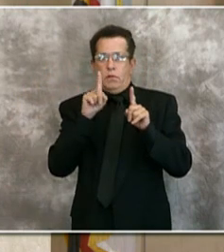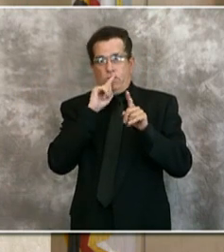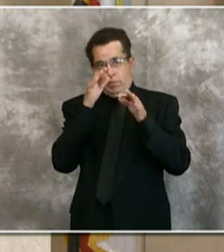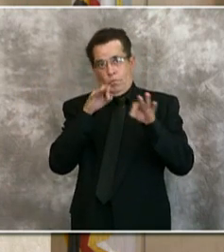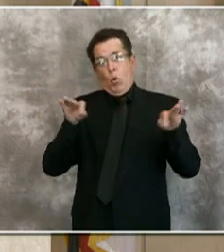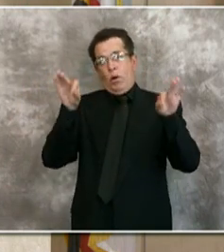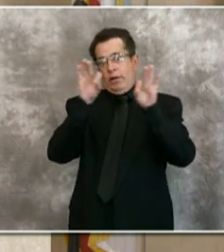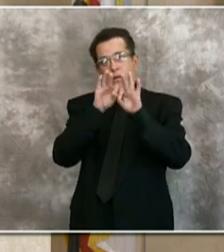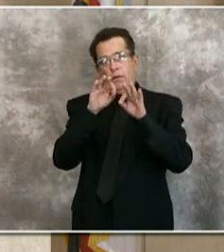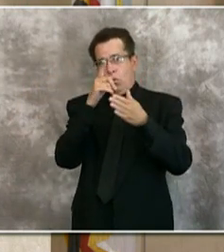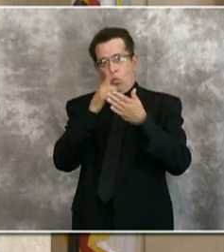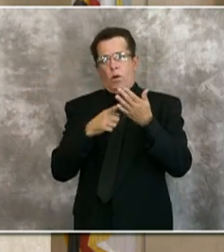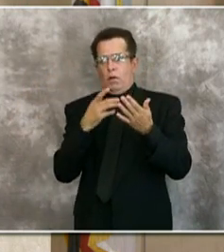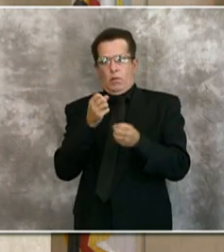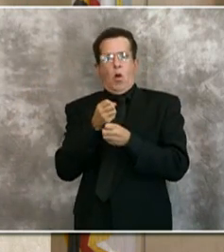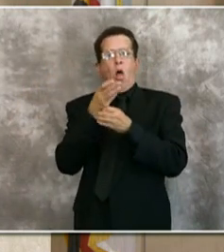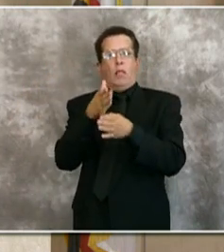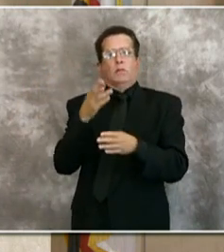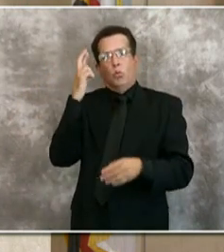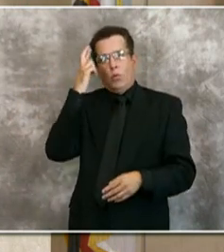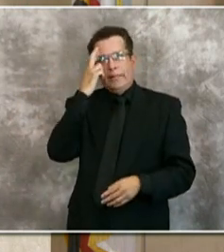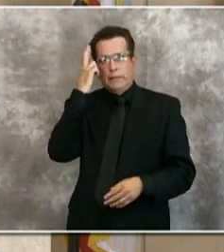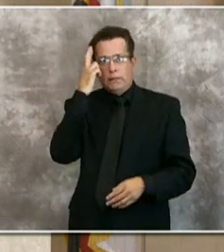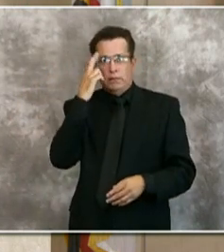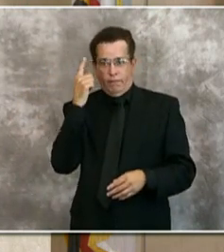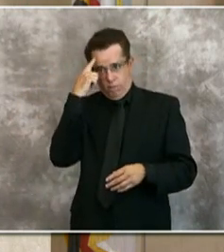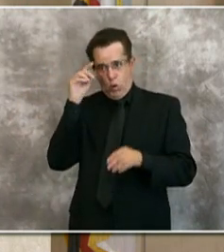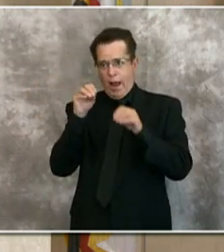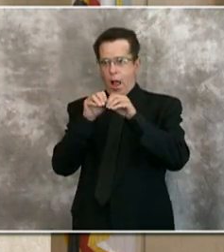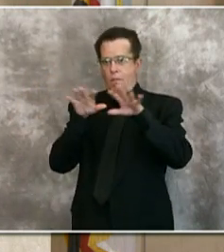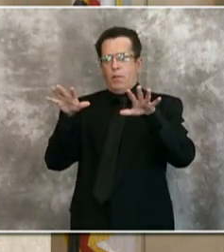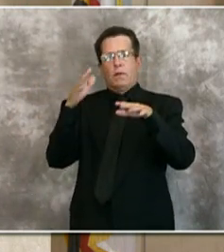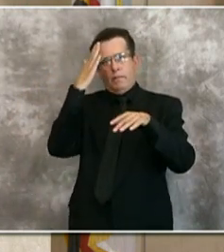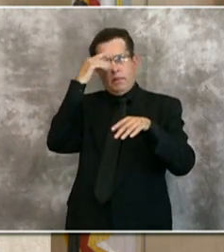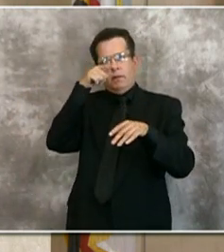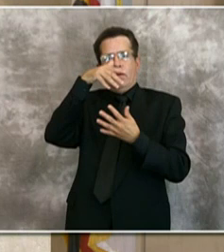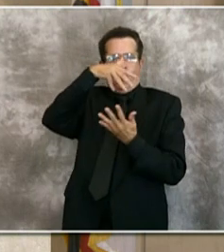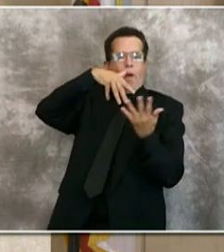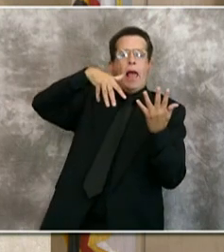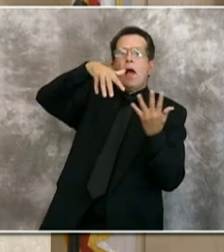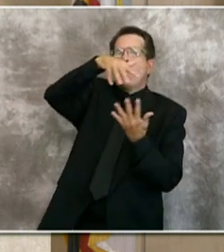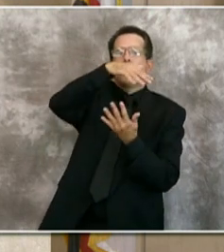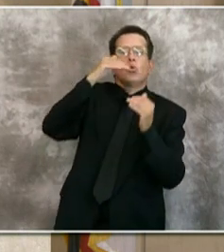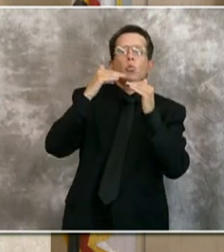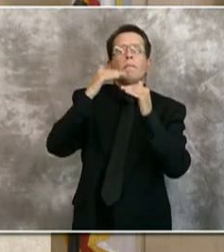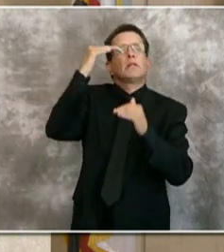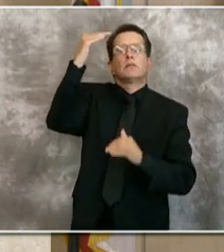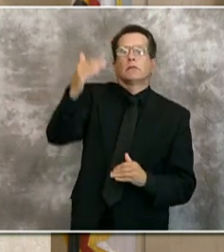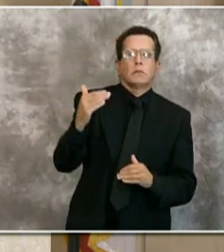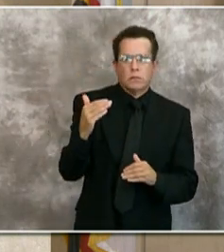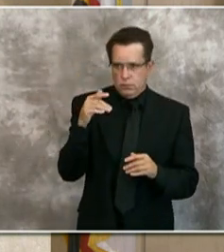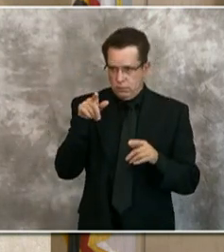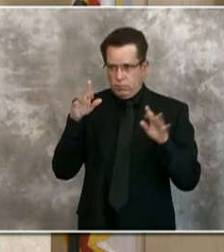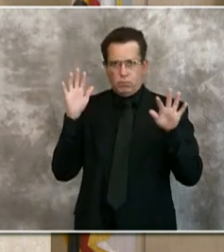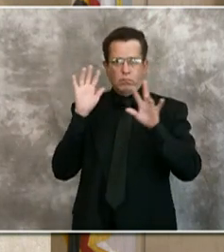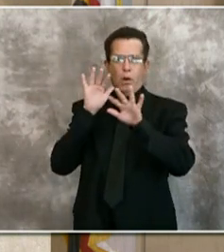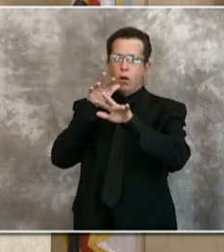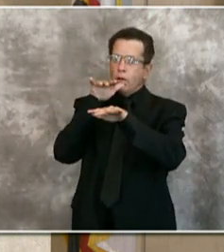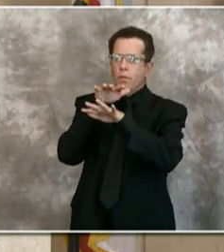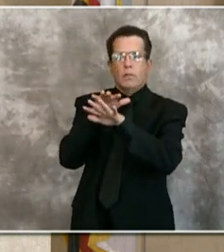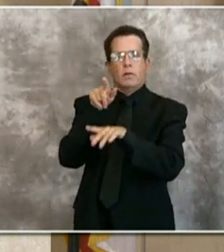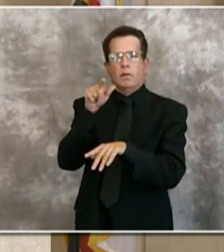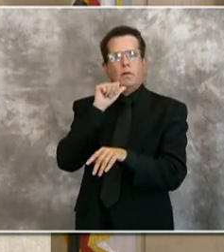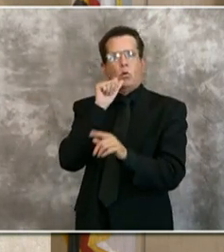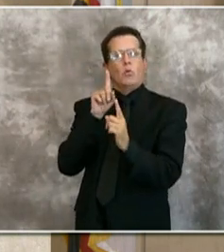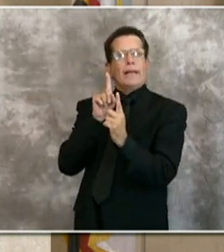that's contributing to the outbreak are ongoing close interactions between people in which social distancing is